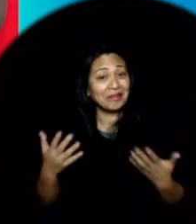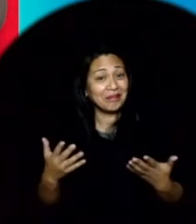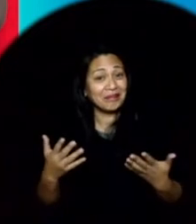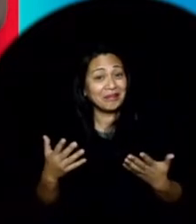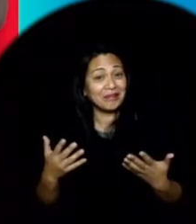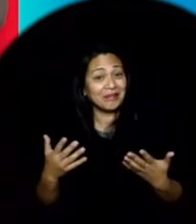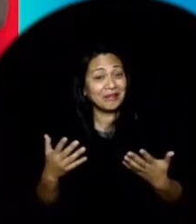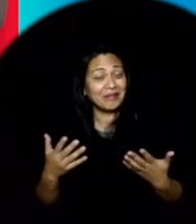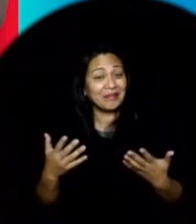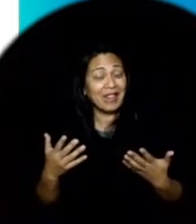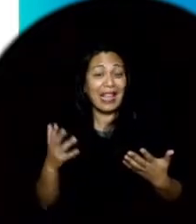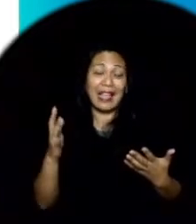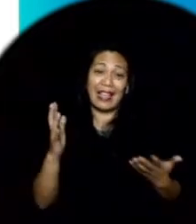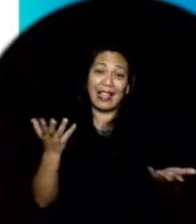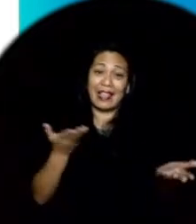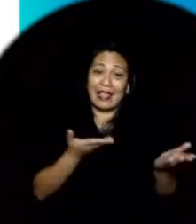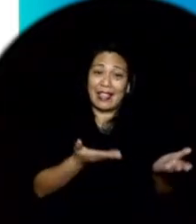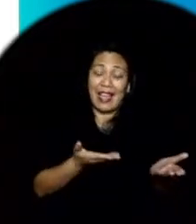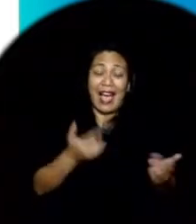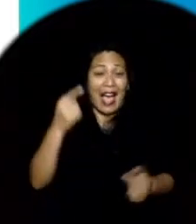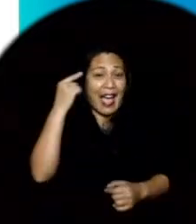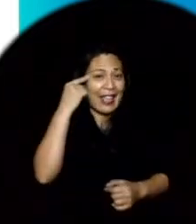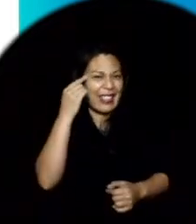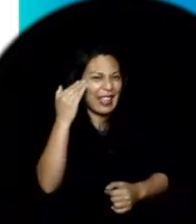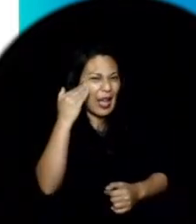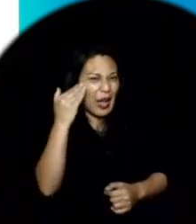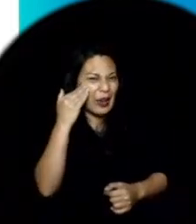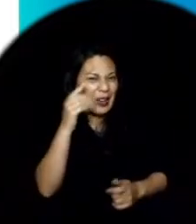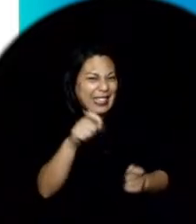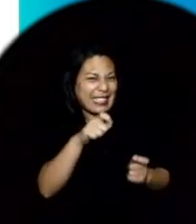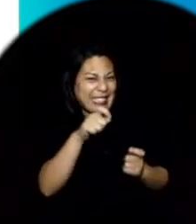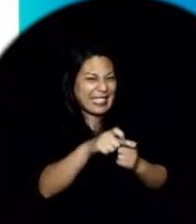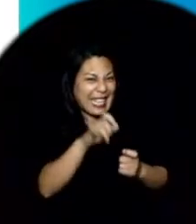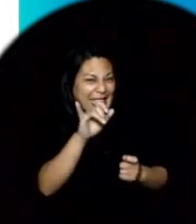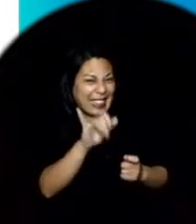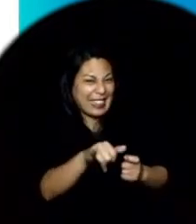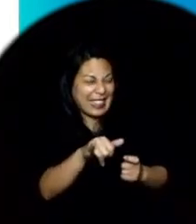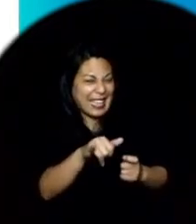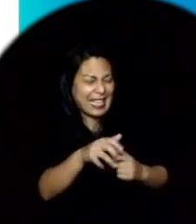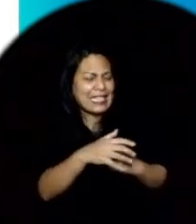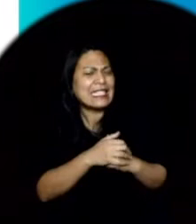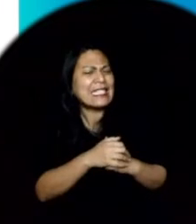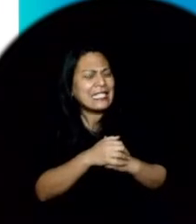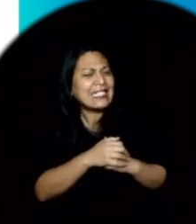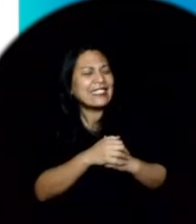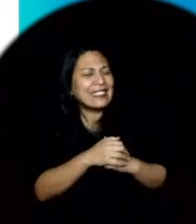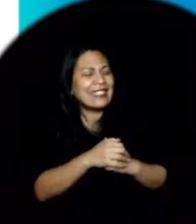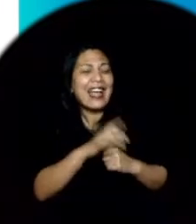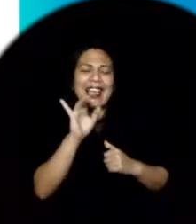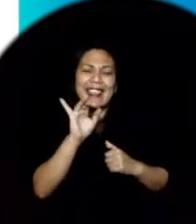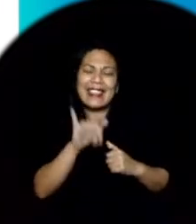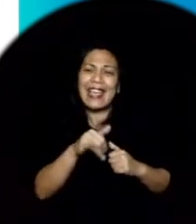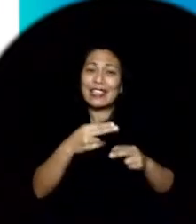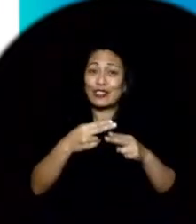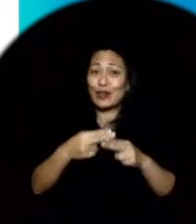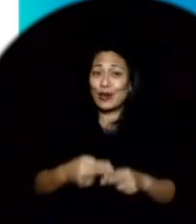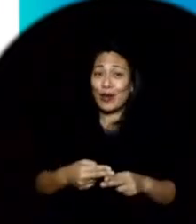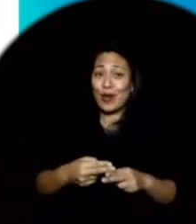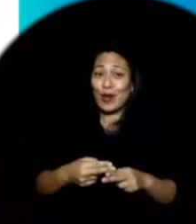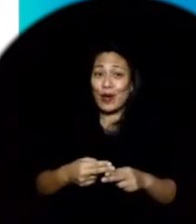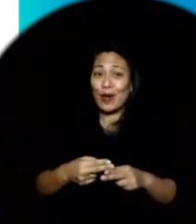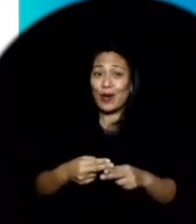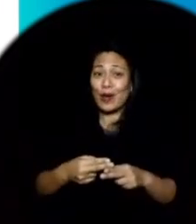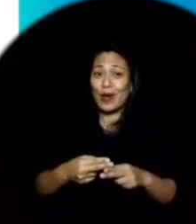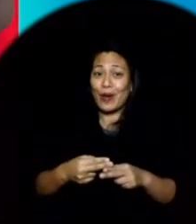Oh, well, I think I know exactly what this is. This